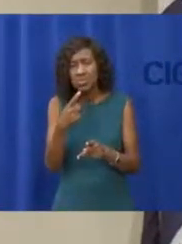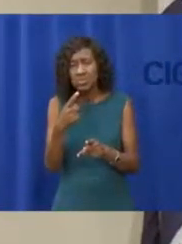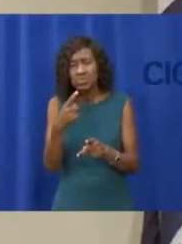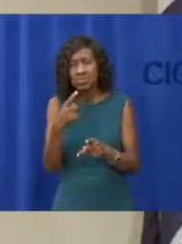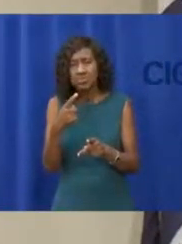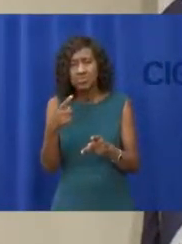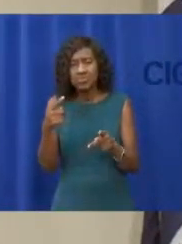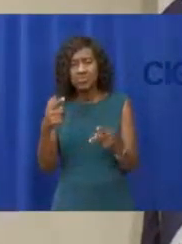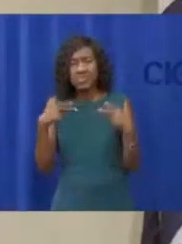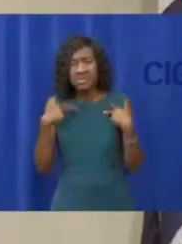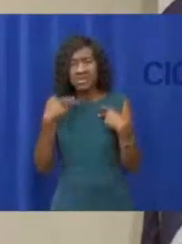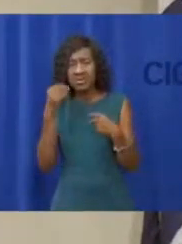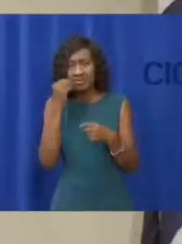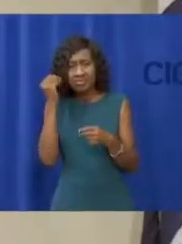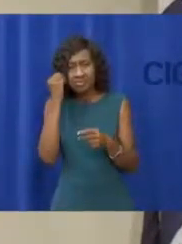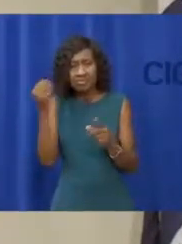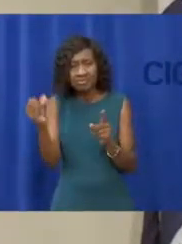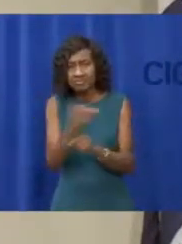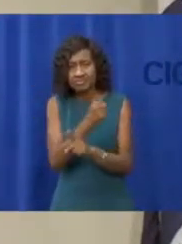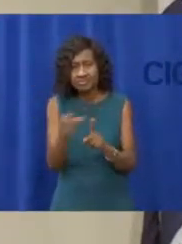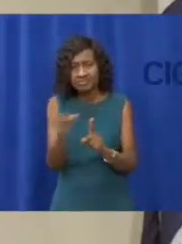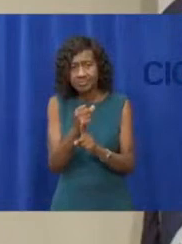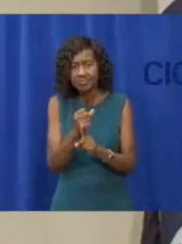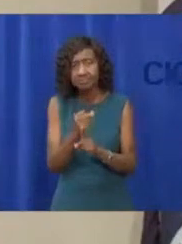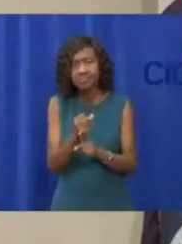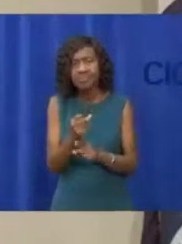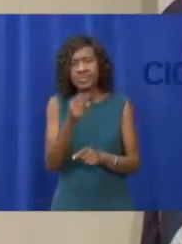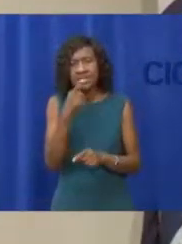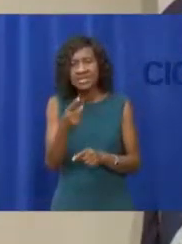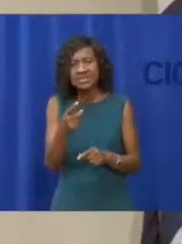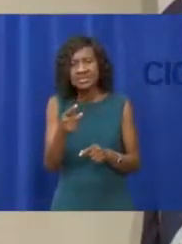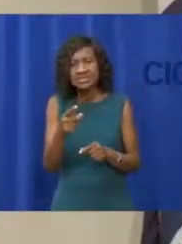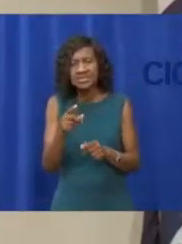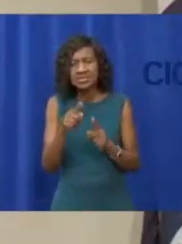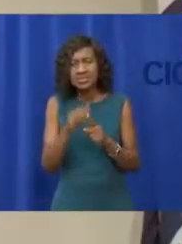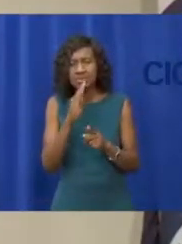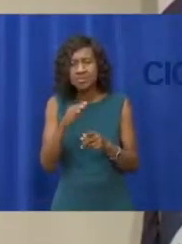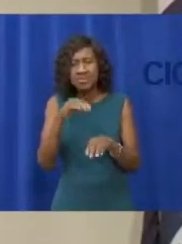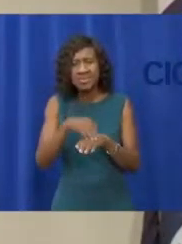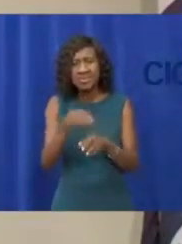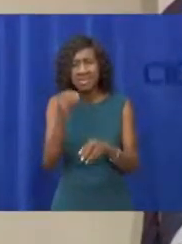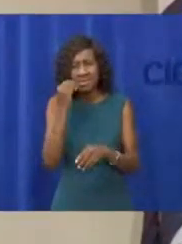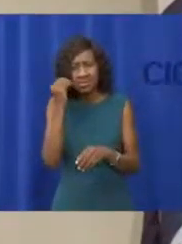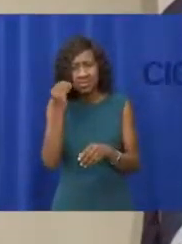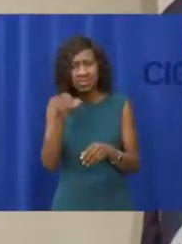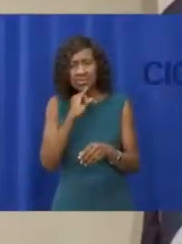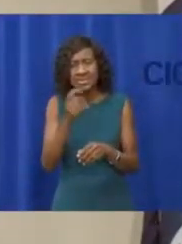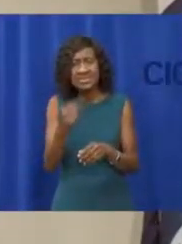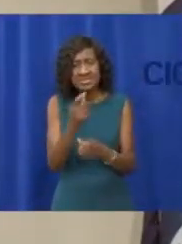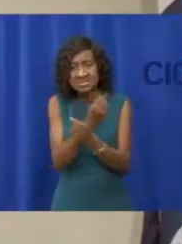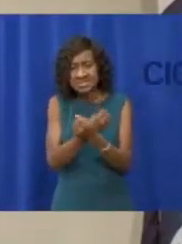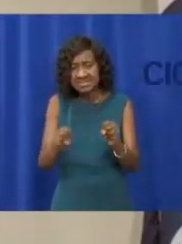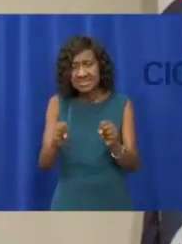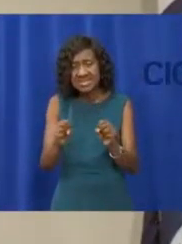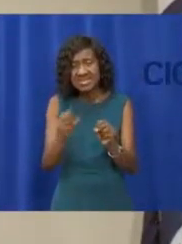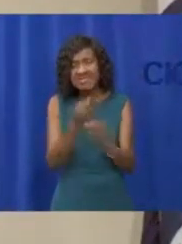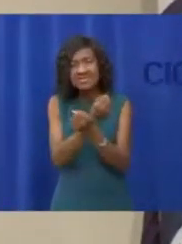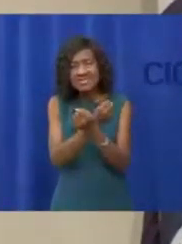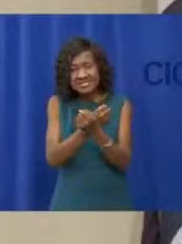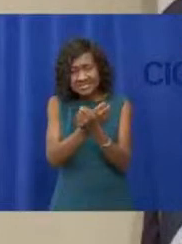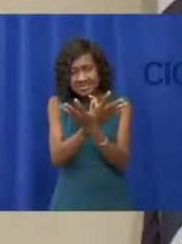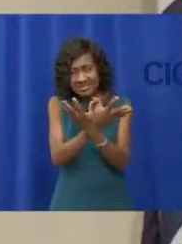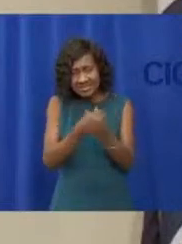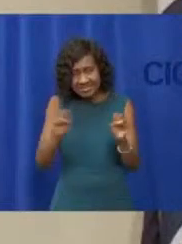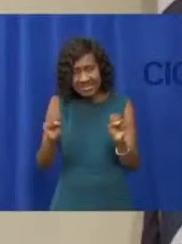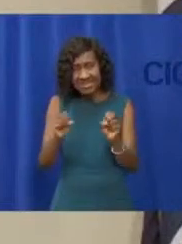We've said that being at home is the safest place for each of us right now, but this often isn't the case for victims of domestic